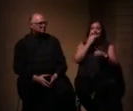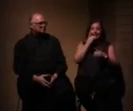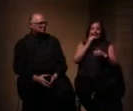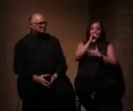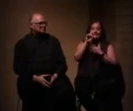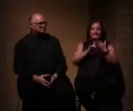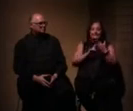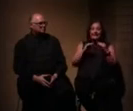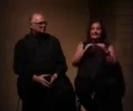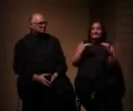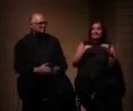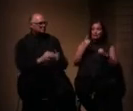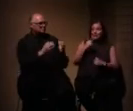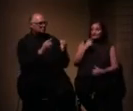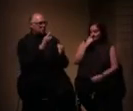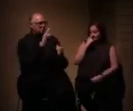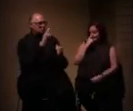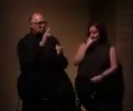Tier 1,